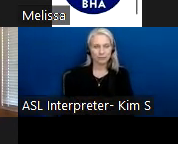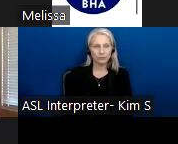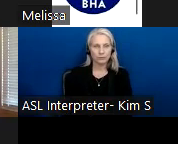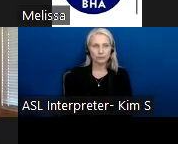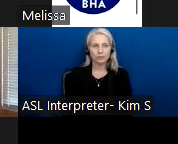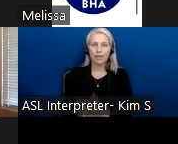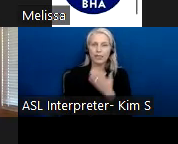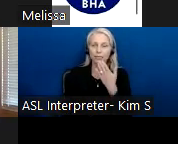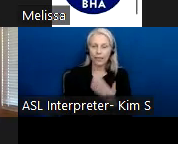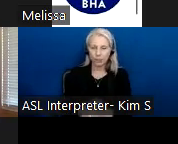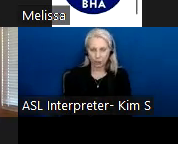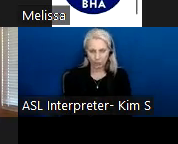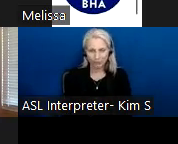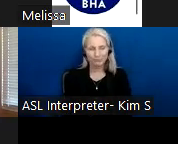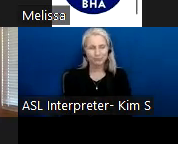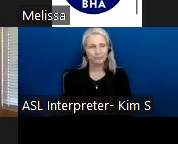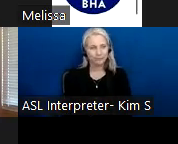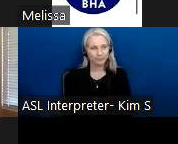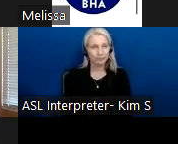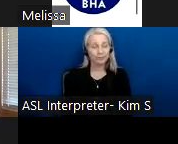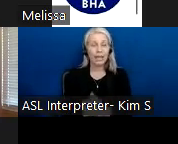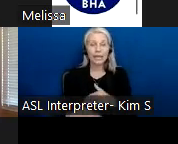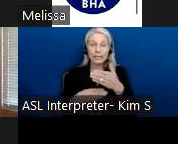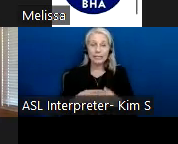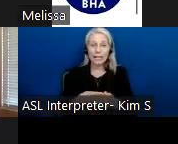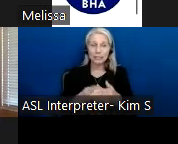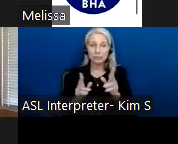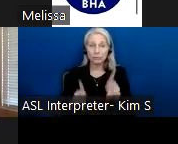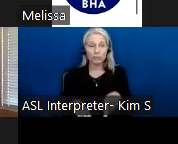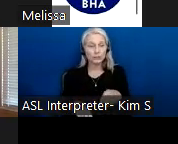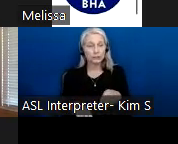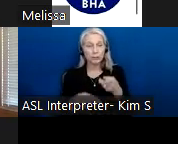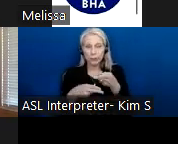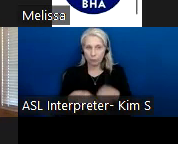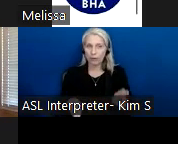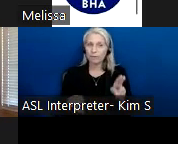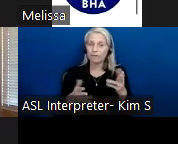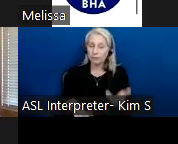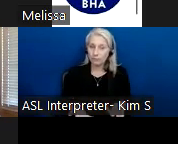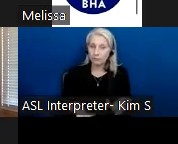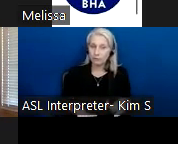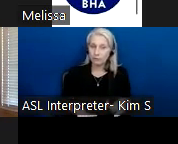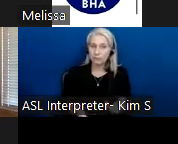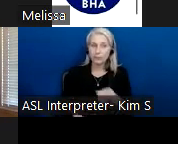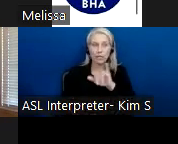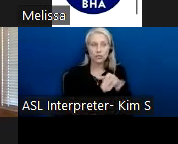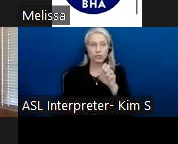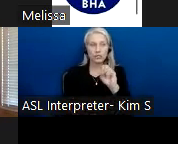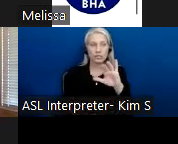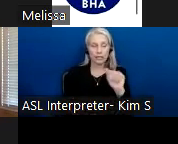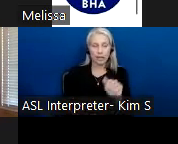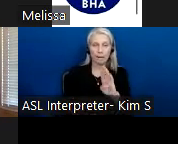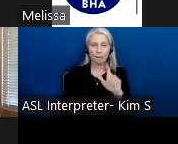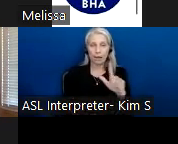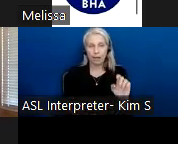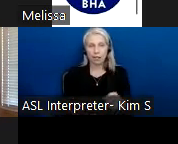All right, thank you. Okay, our next presenter will be brief. Jessica Bell